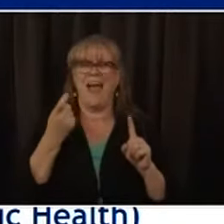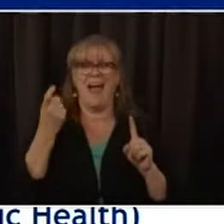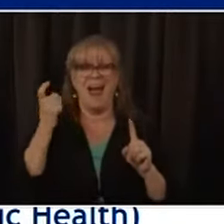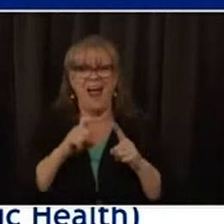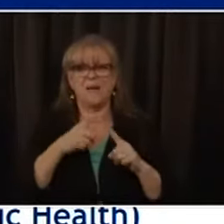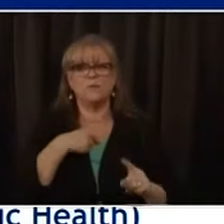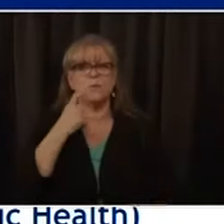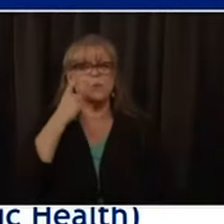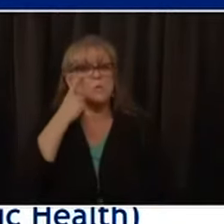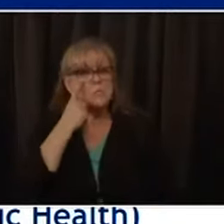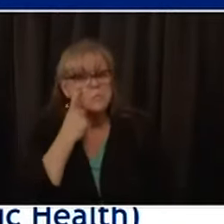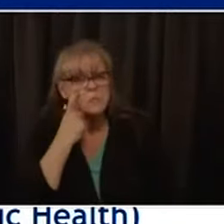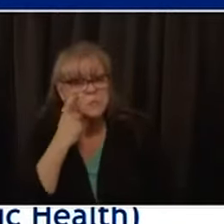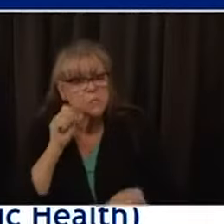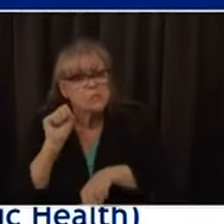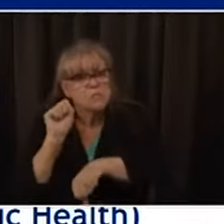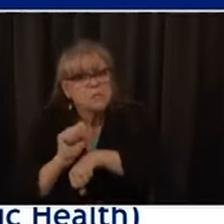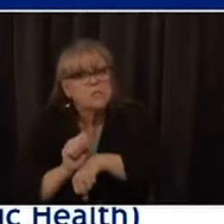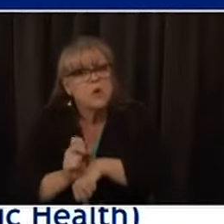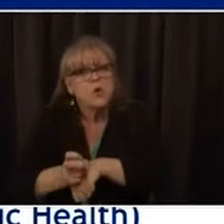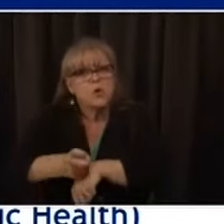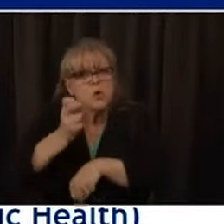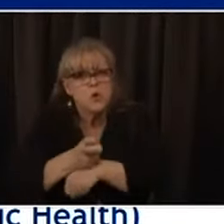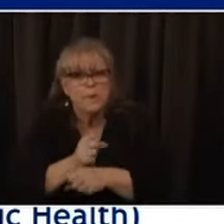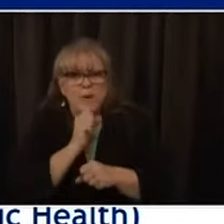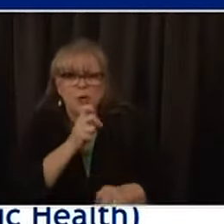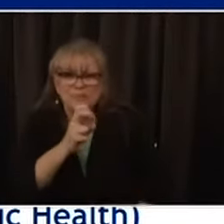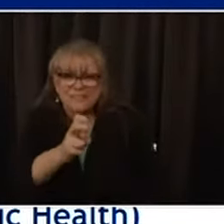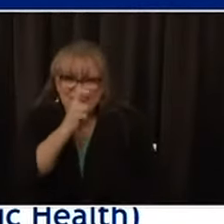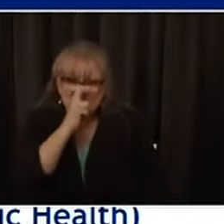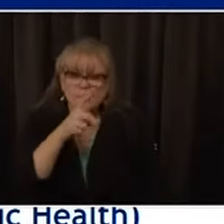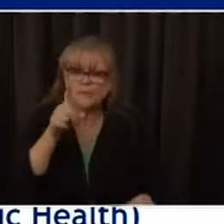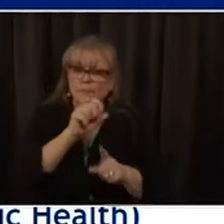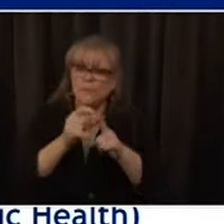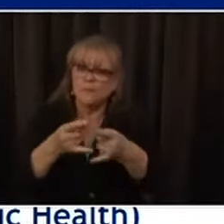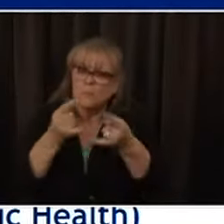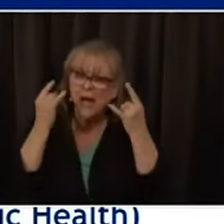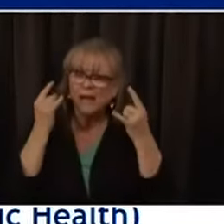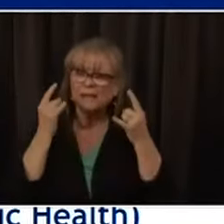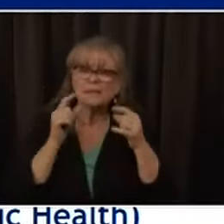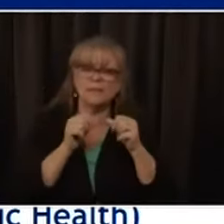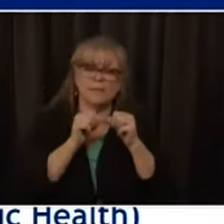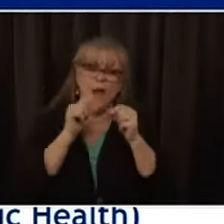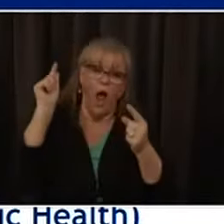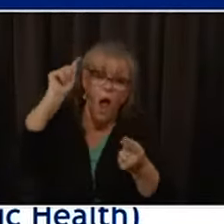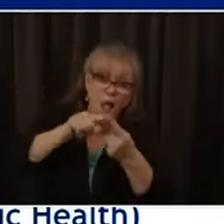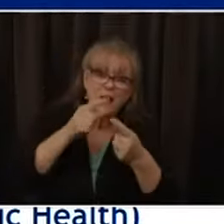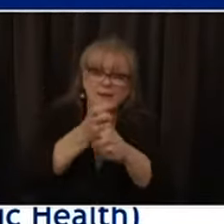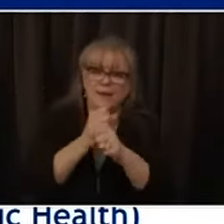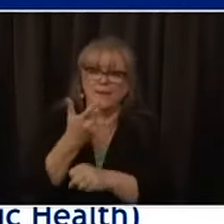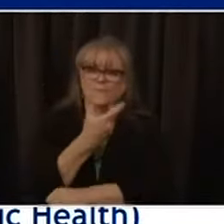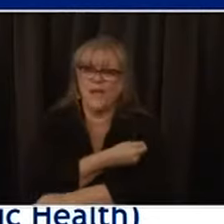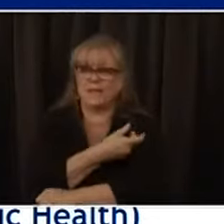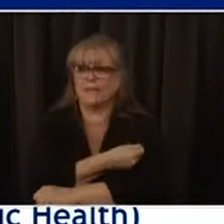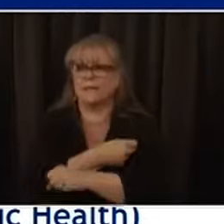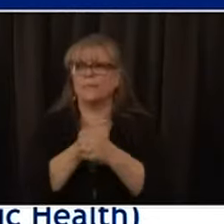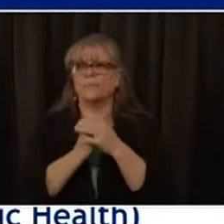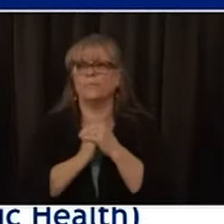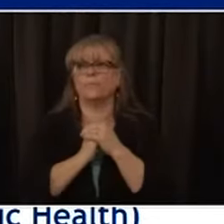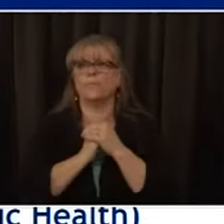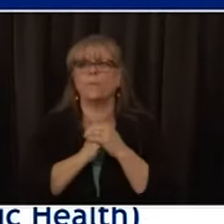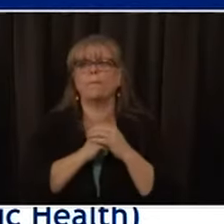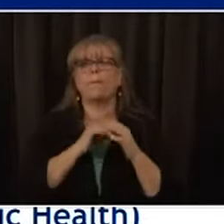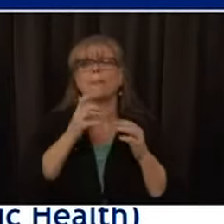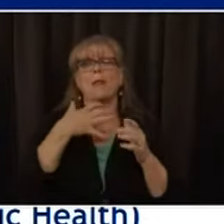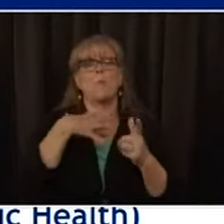continue to wear masks, and continue to keep getting vaccinated. I want to talk a little bit about modeling.